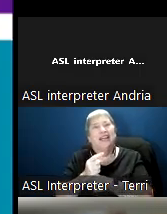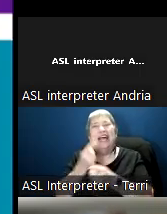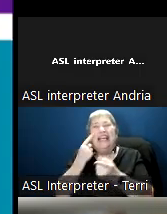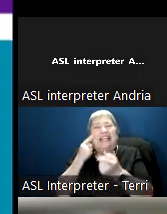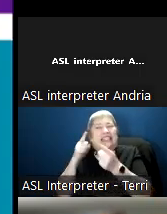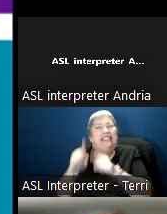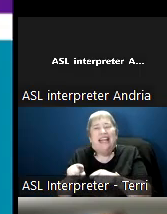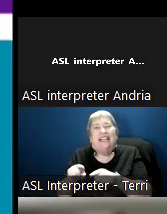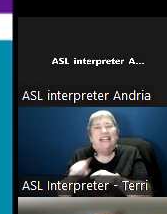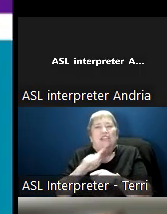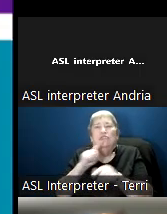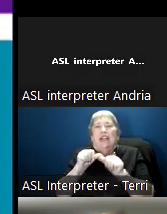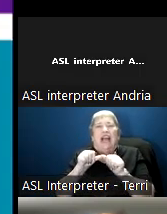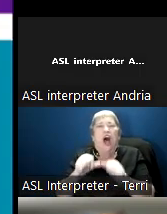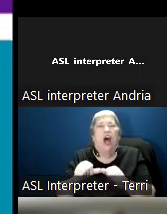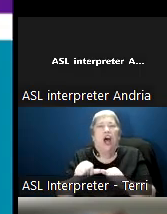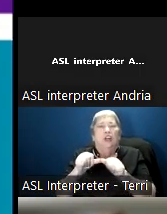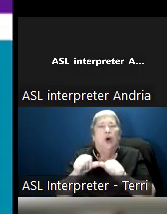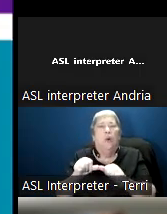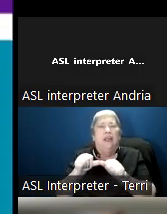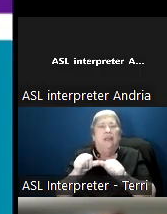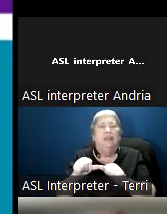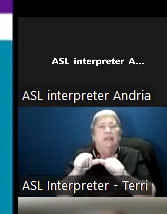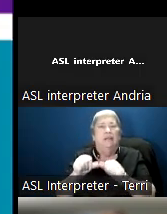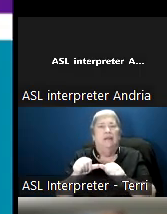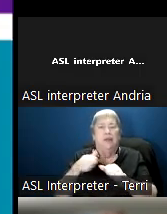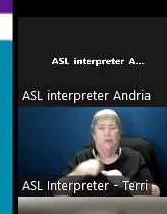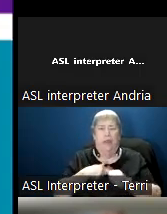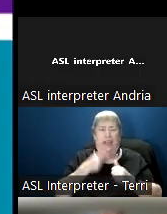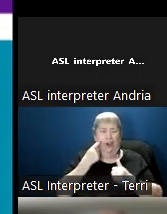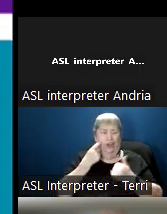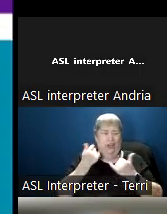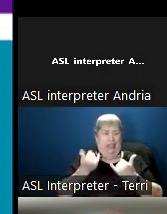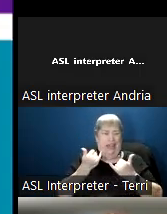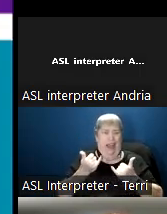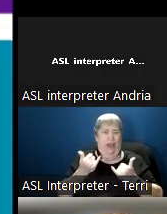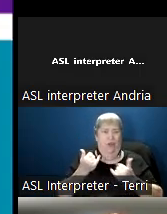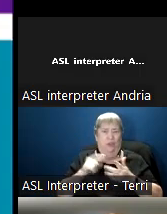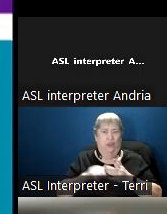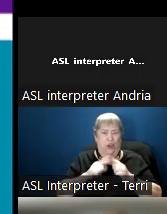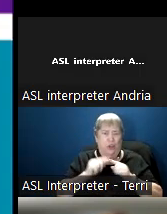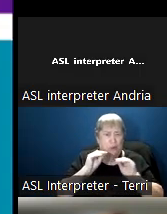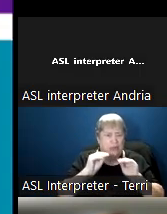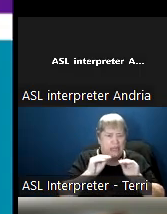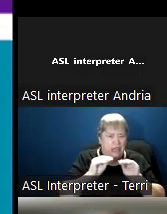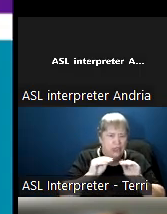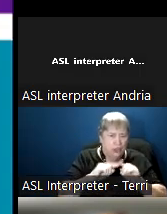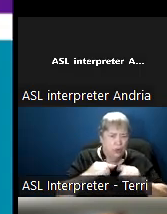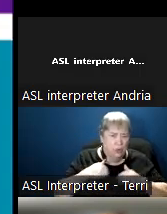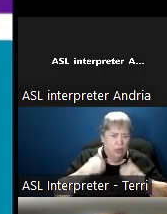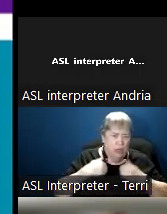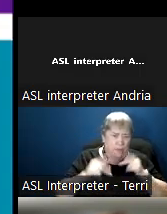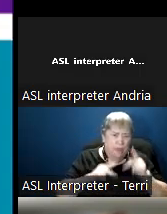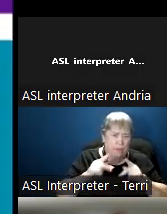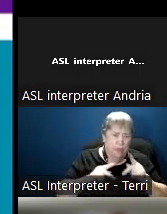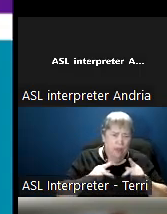we are just really beginning to push with young people, that consent can be withdrawn